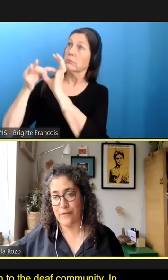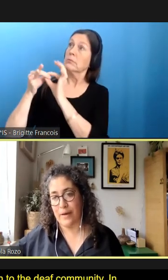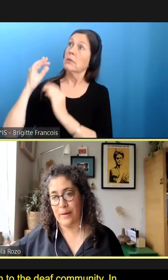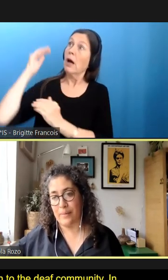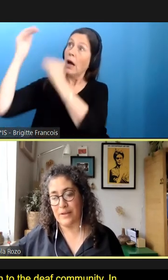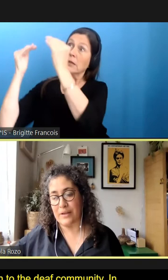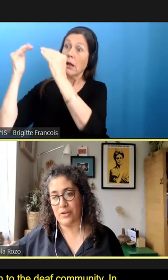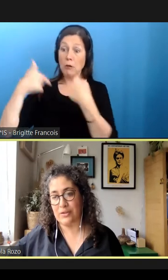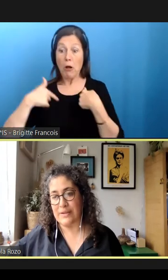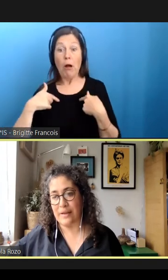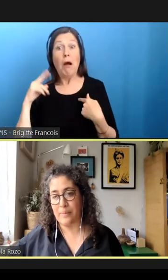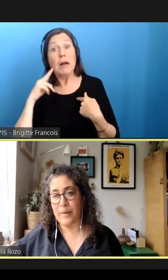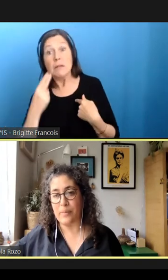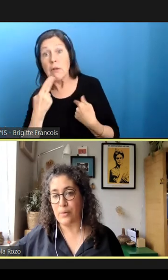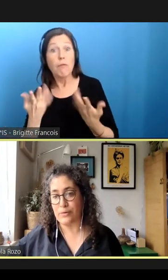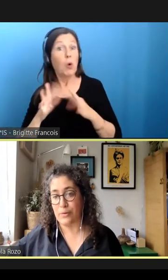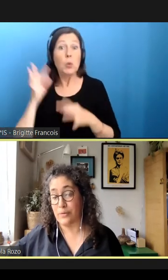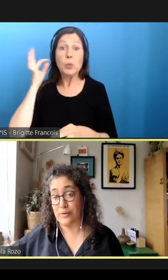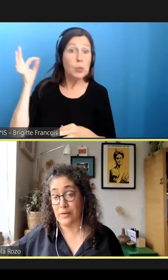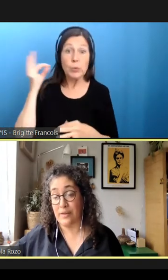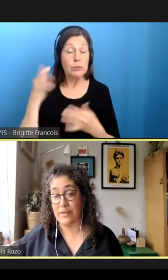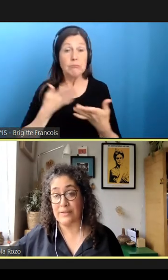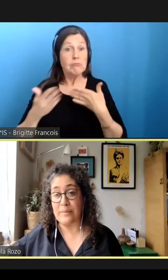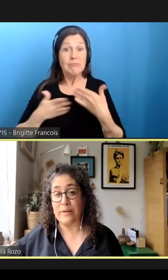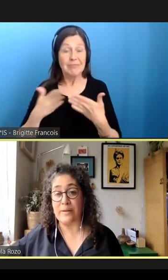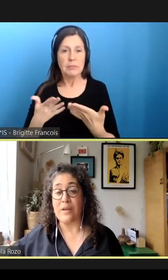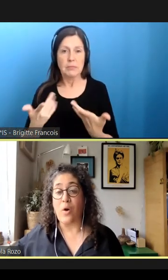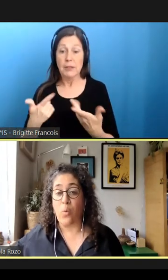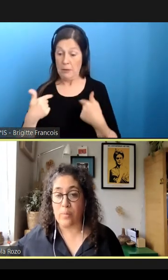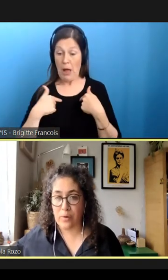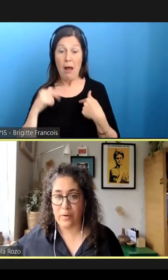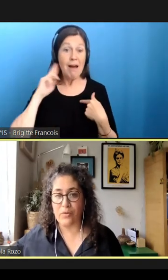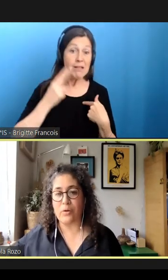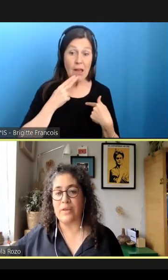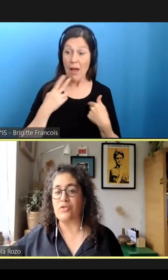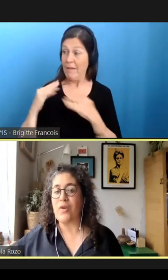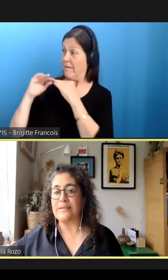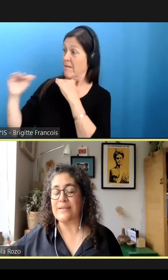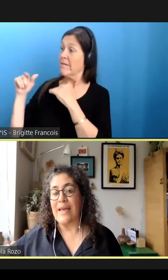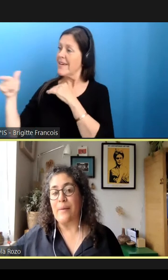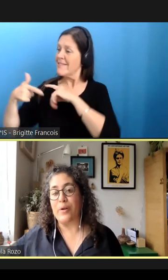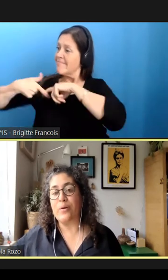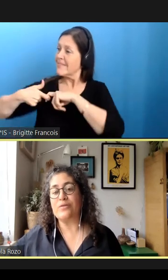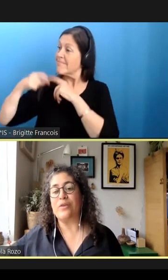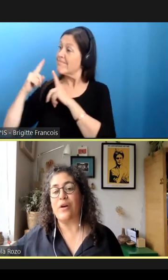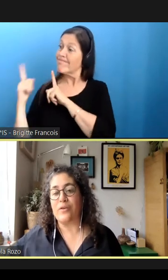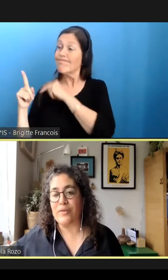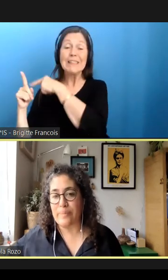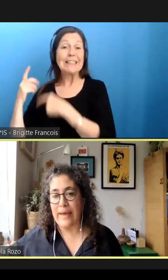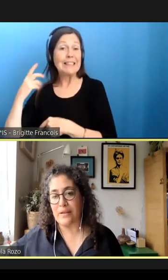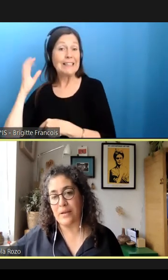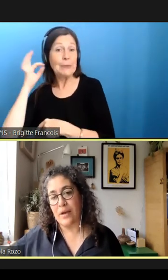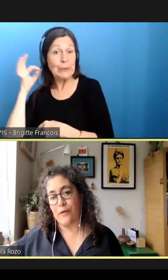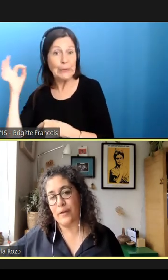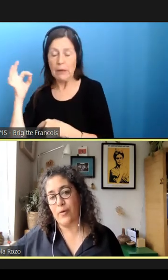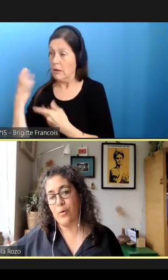deaf teenagers and young people, but also their hearing siblings want more autonomy, trust, but also the